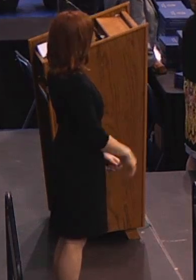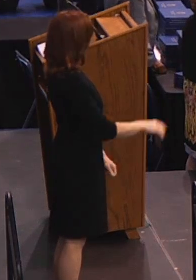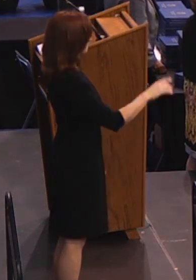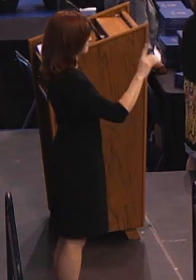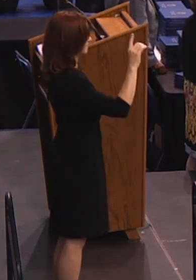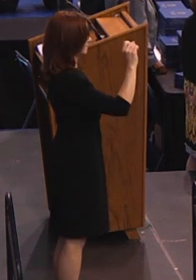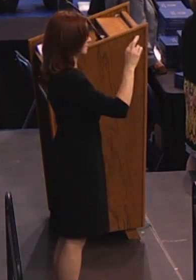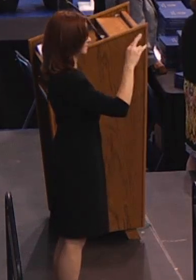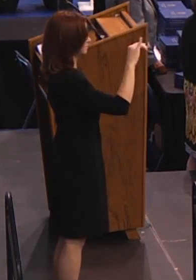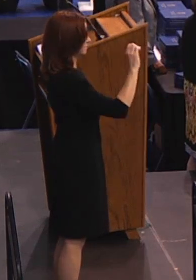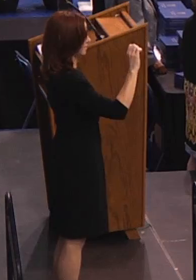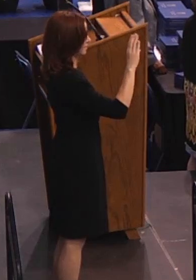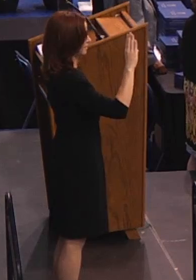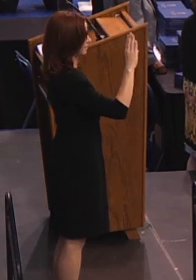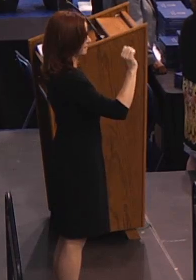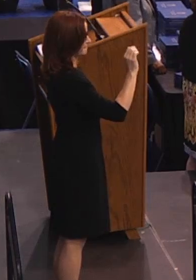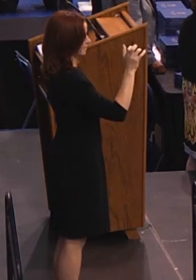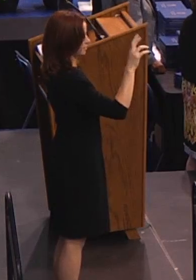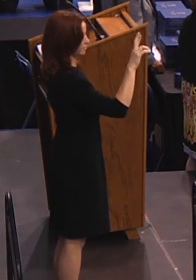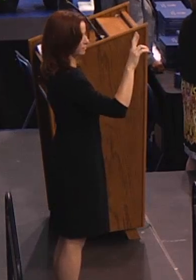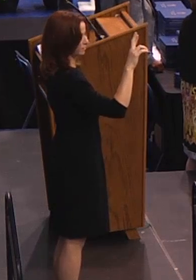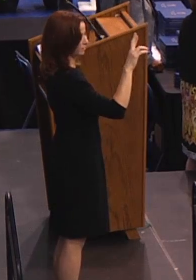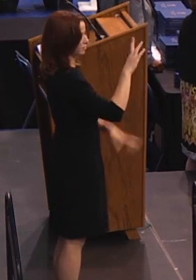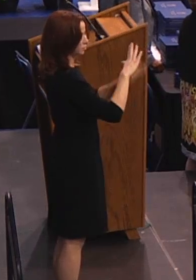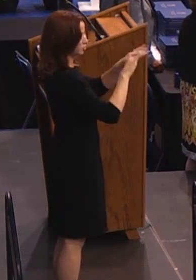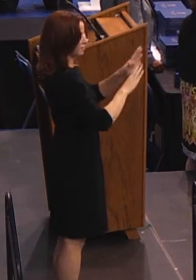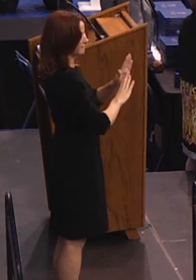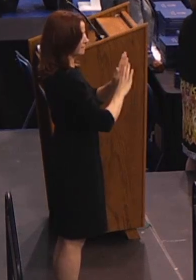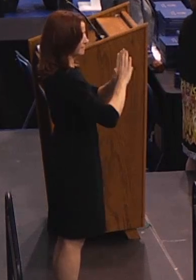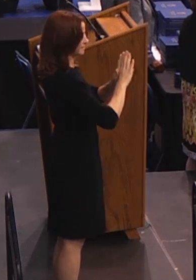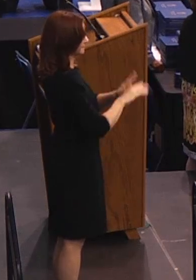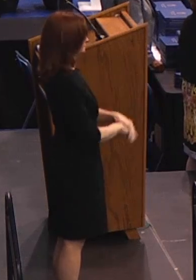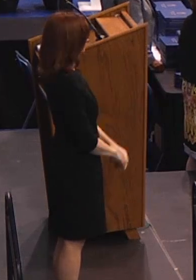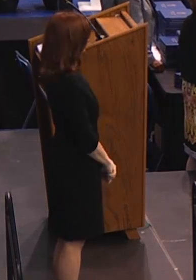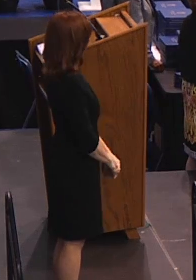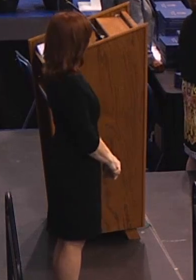Desiree Rukia Baker, Child Development.